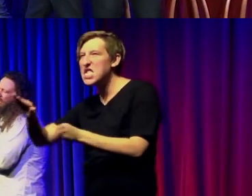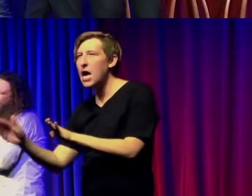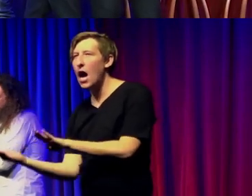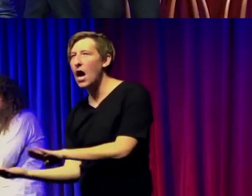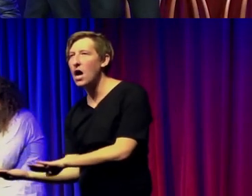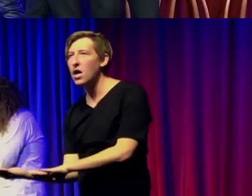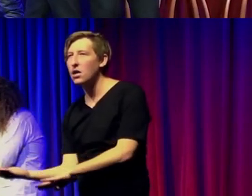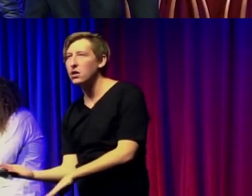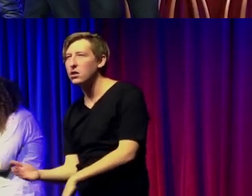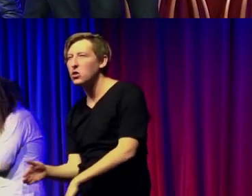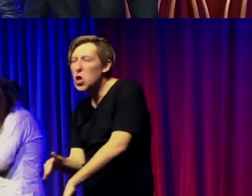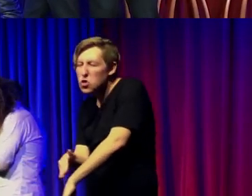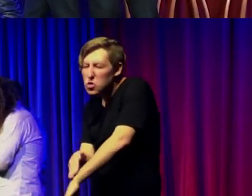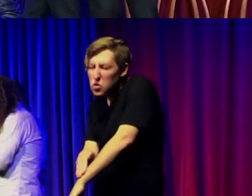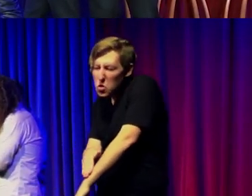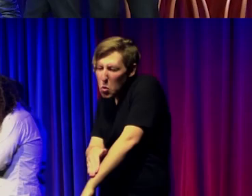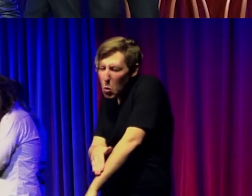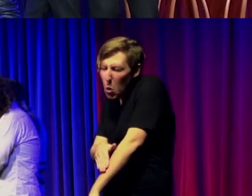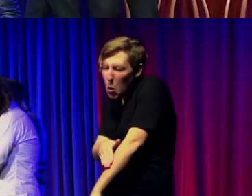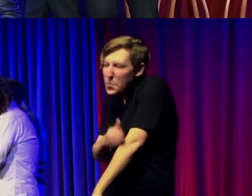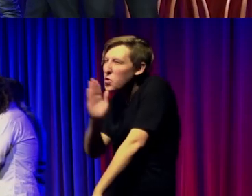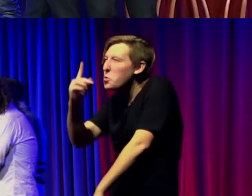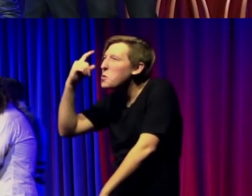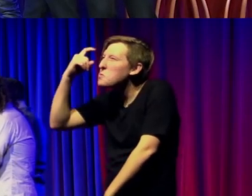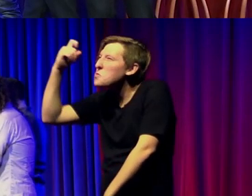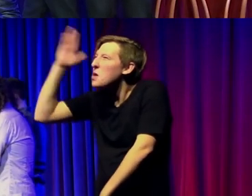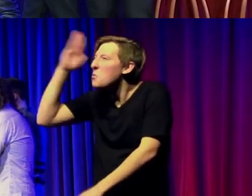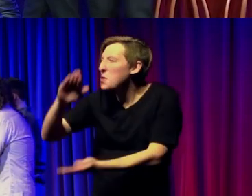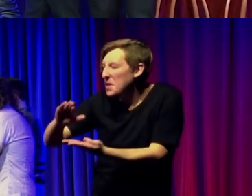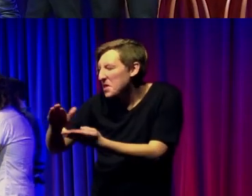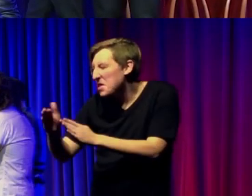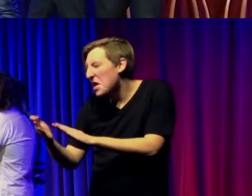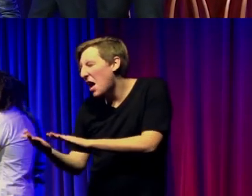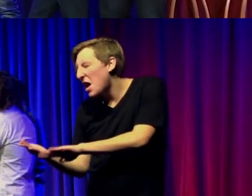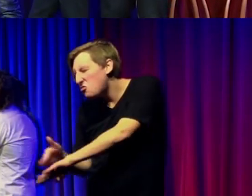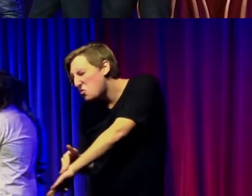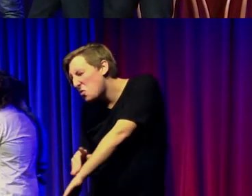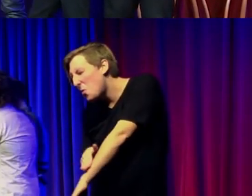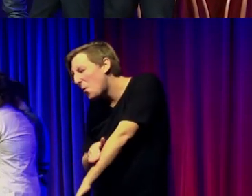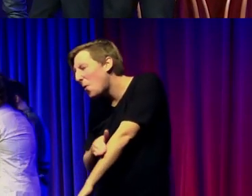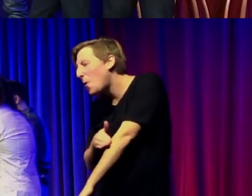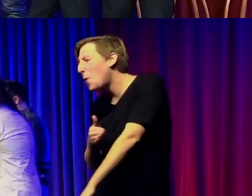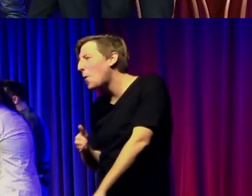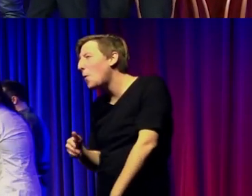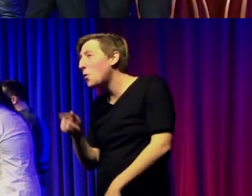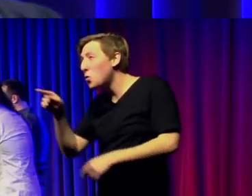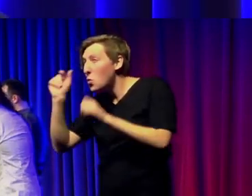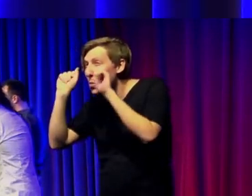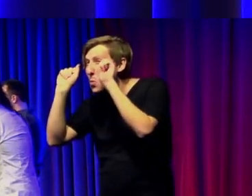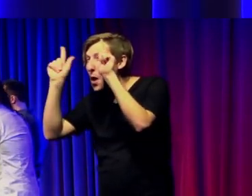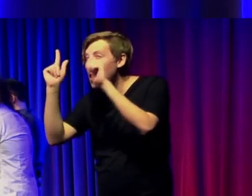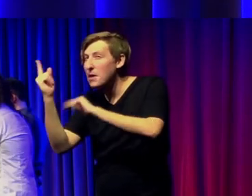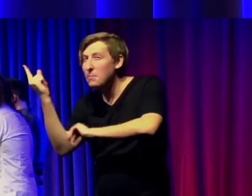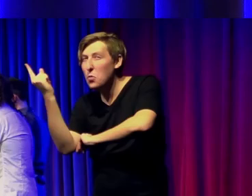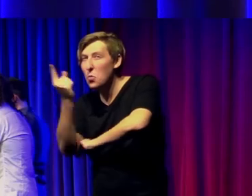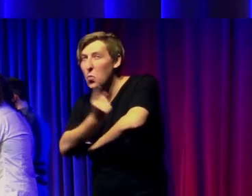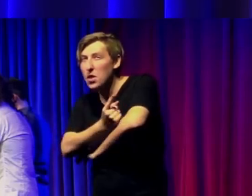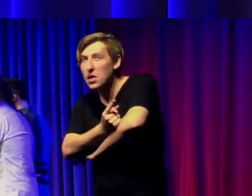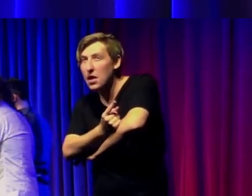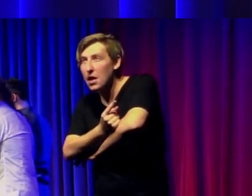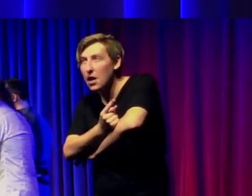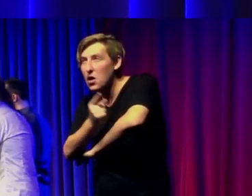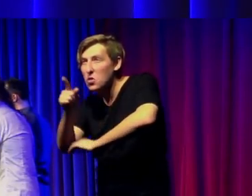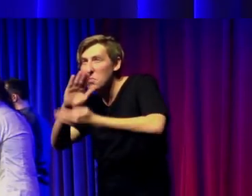Slowly, they will die a punishing, cruel death. And you will wake up one day when you're